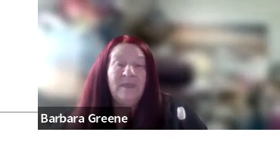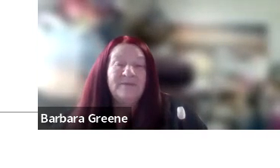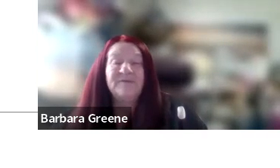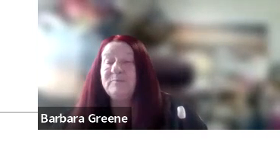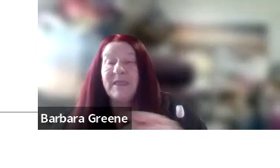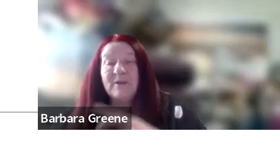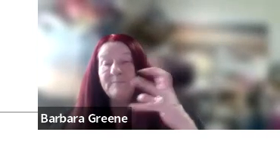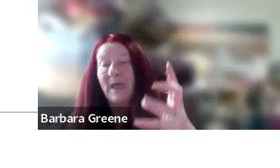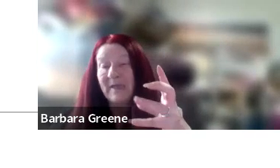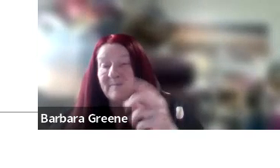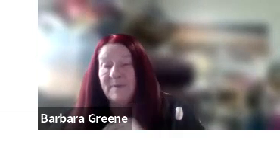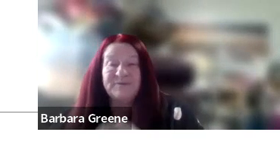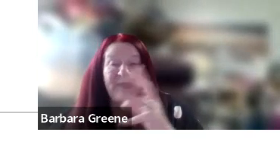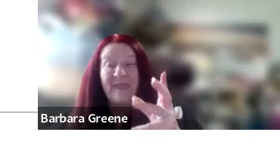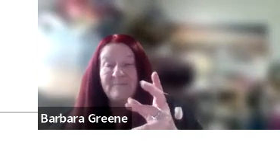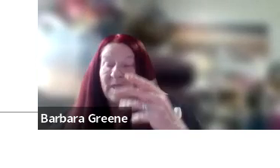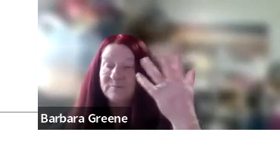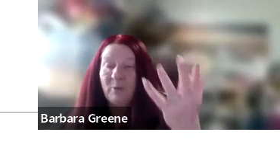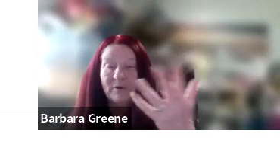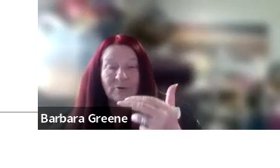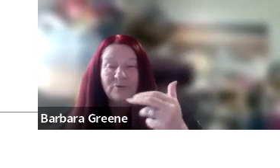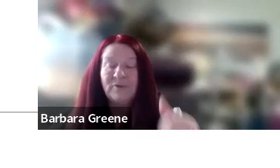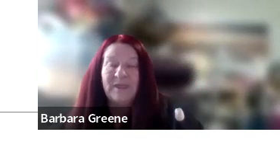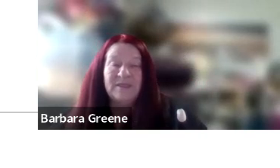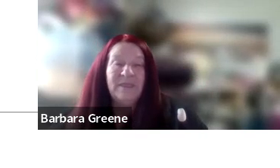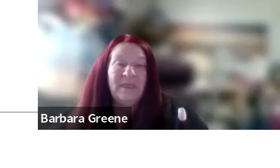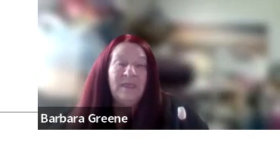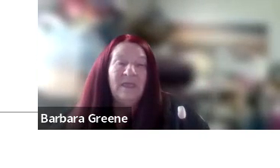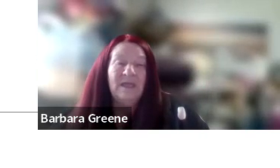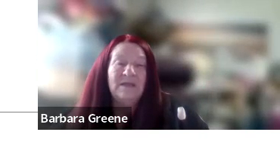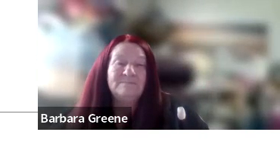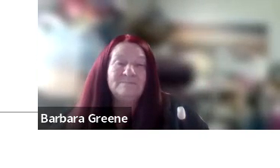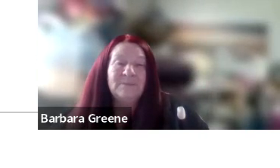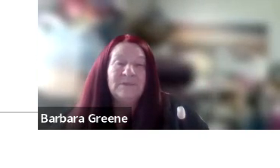gained System of Care 5 staff as partners. And